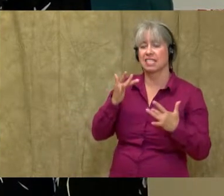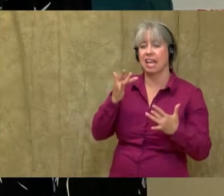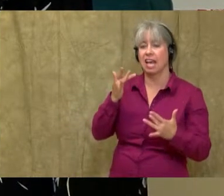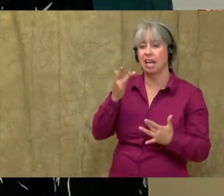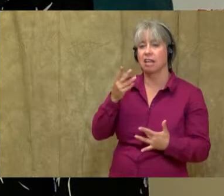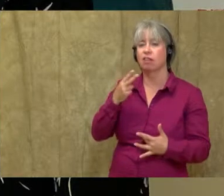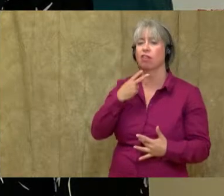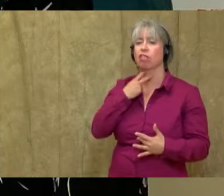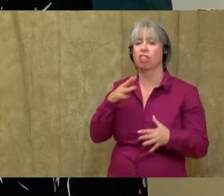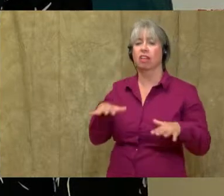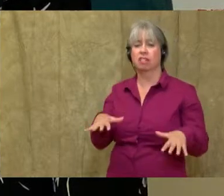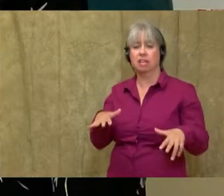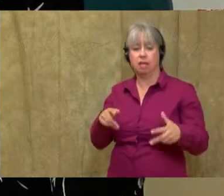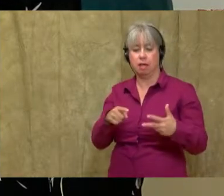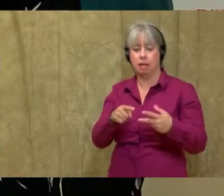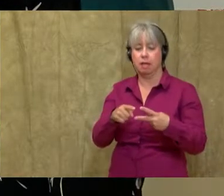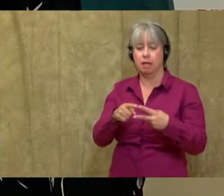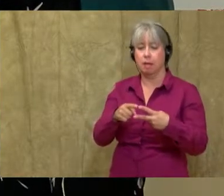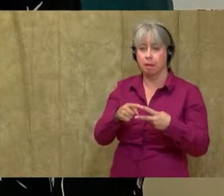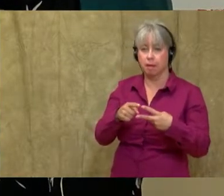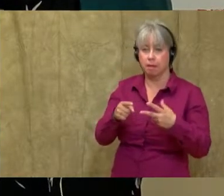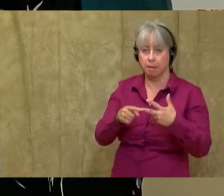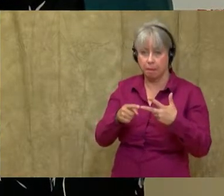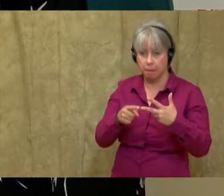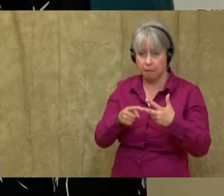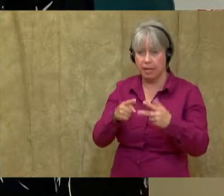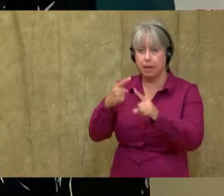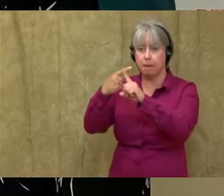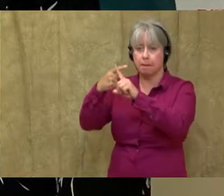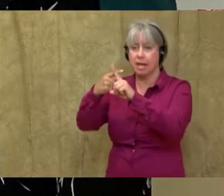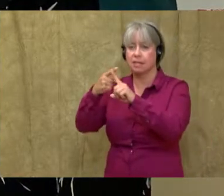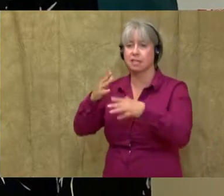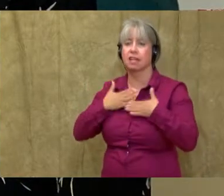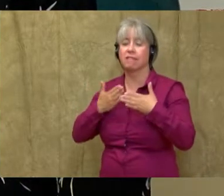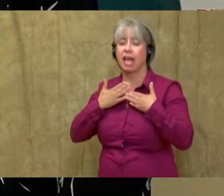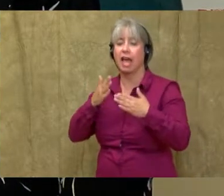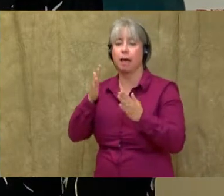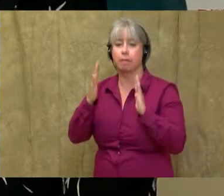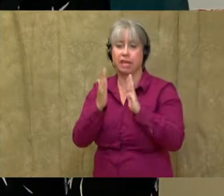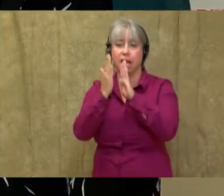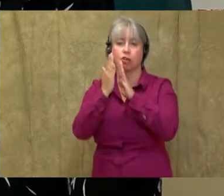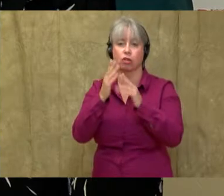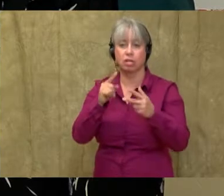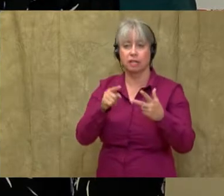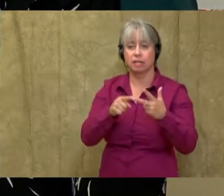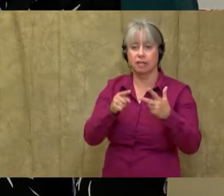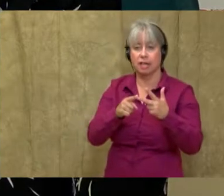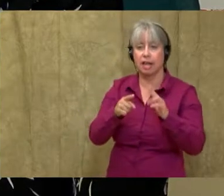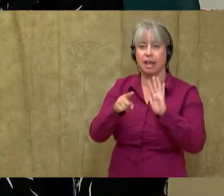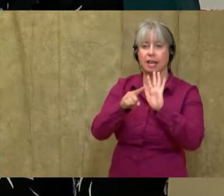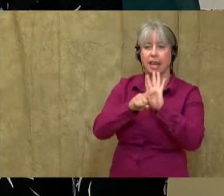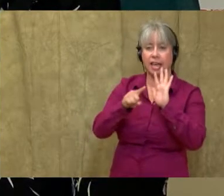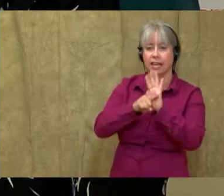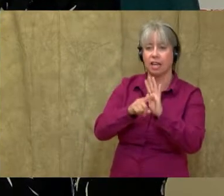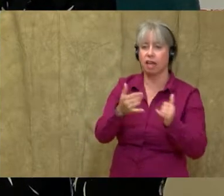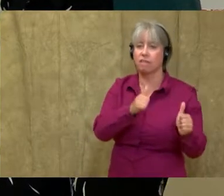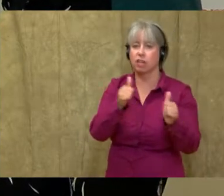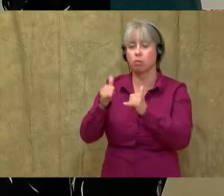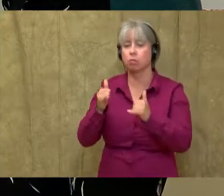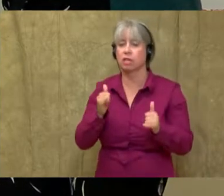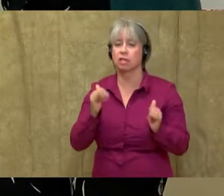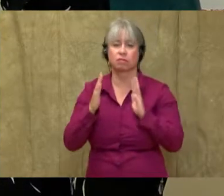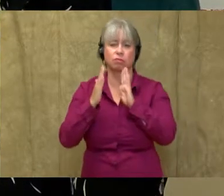a positive and optimistic outlook? Or C, does she have a negative and playful outlook on the situation of the pandemic that we're all